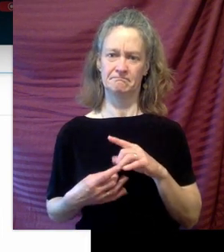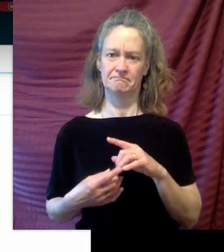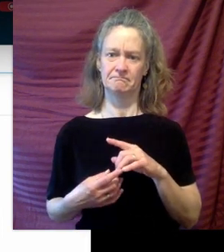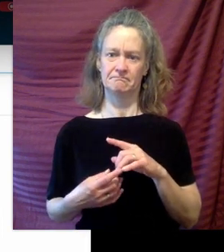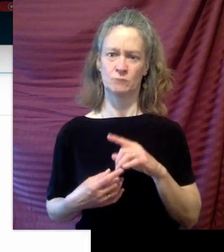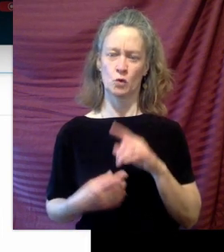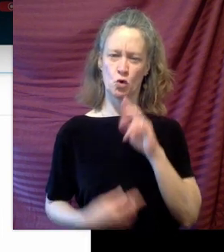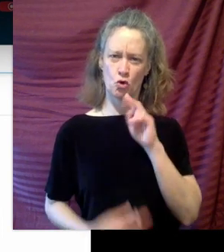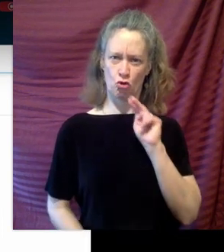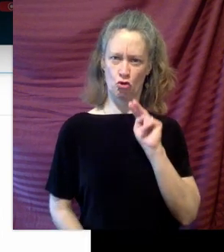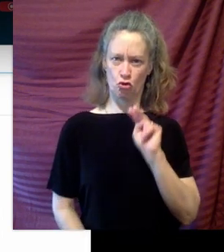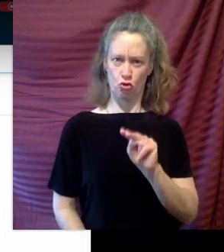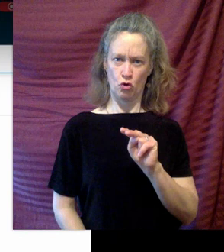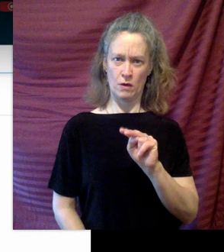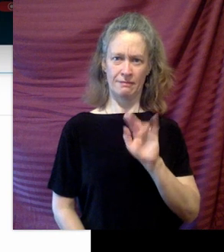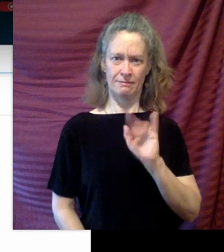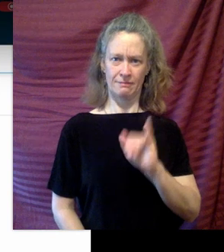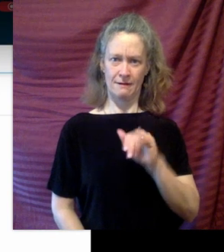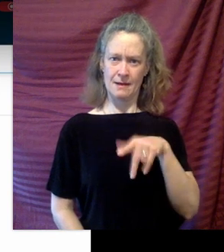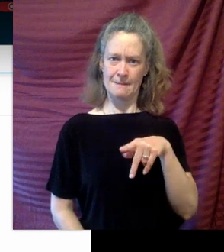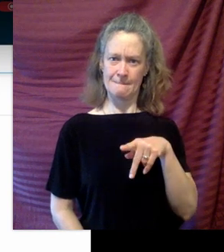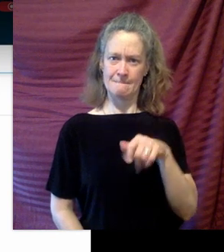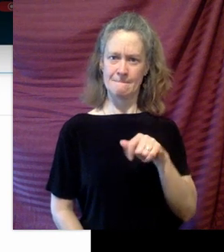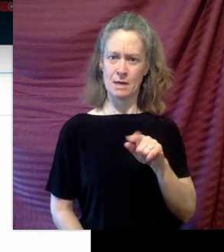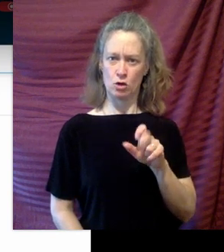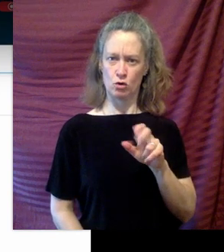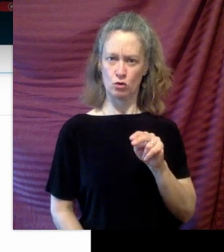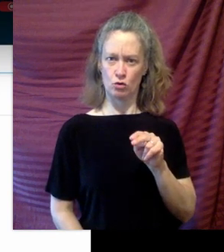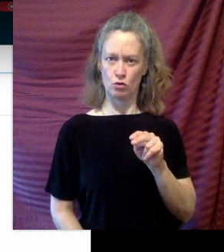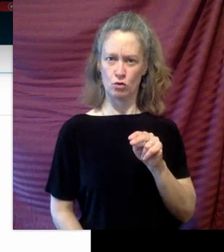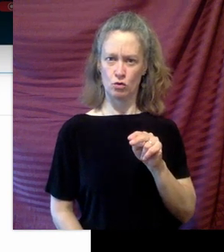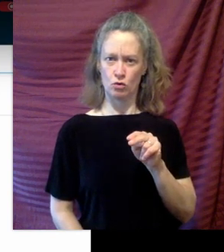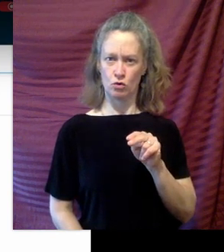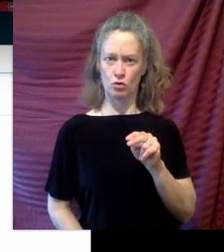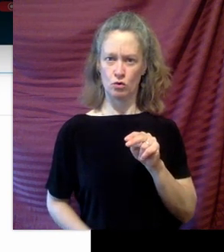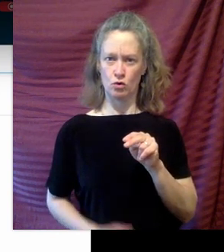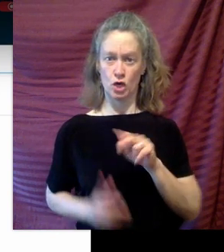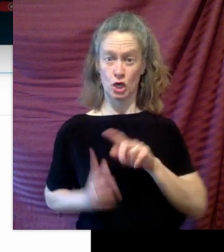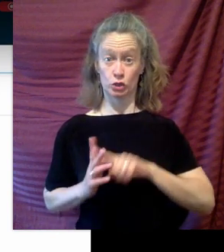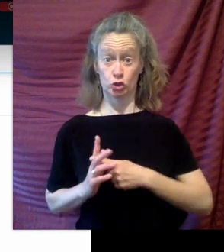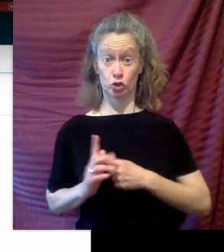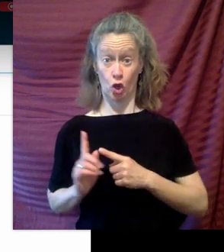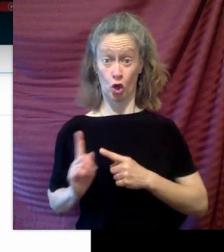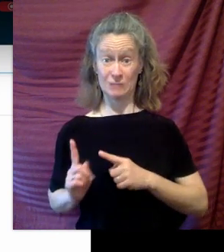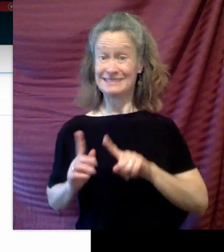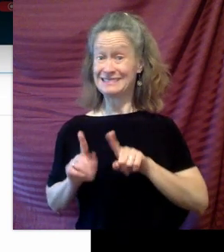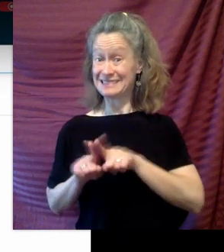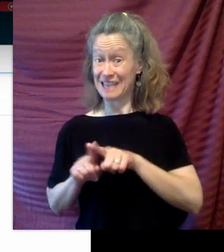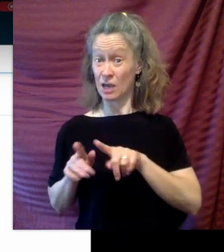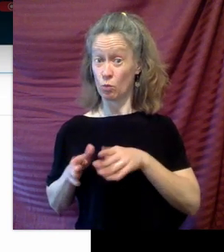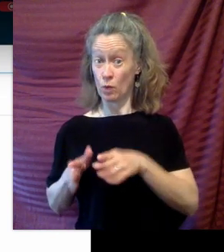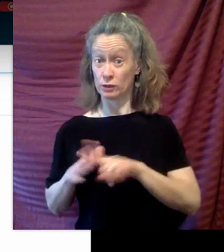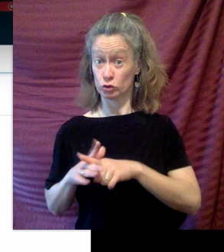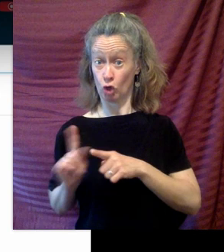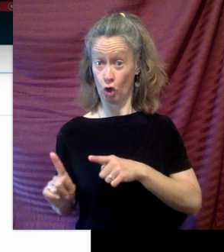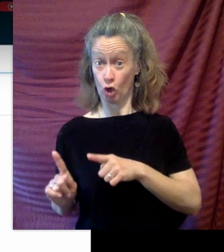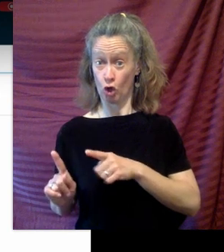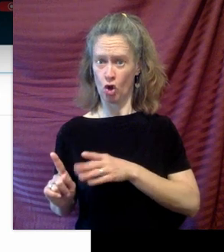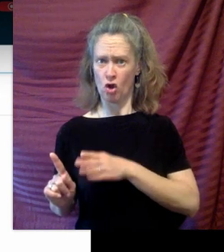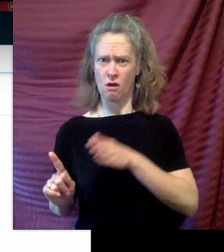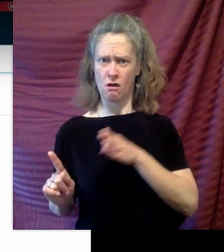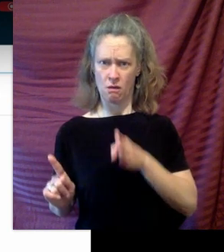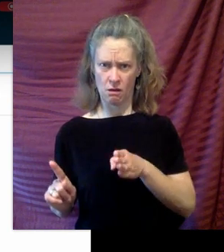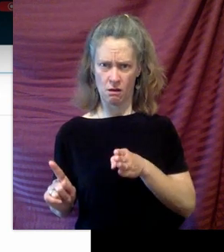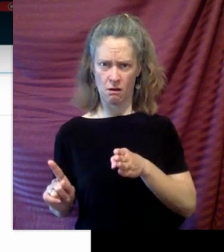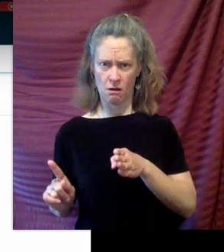look at the following pattern. So this pattern starts the same, but then it gets